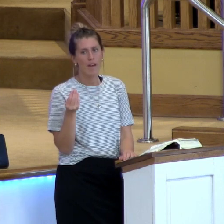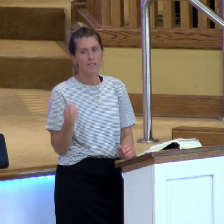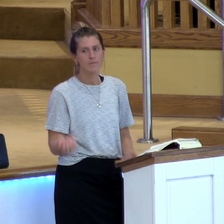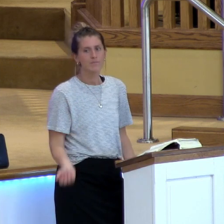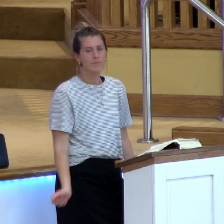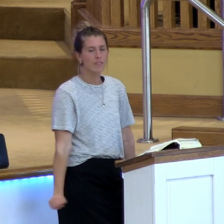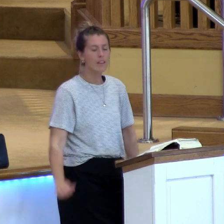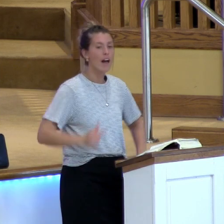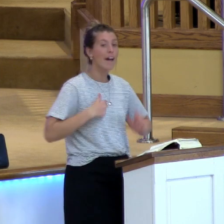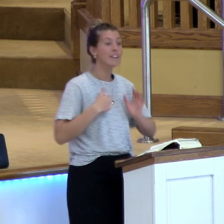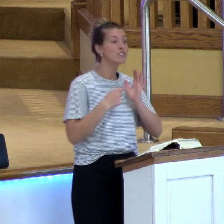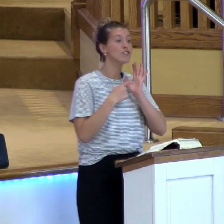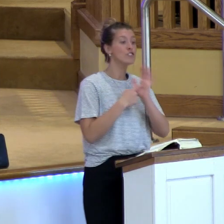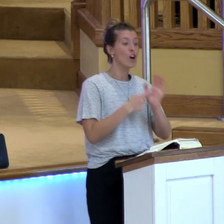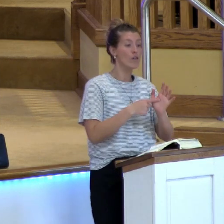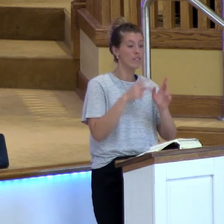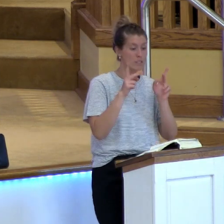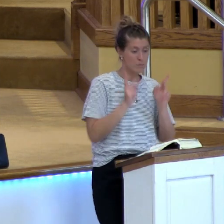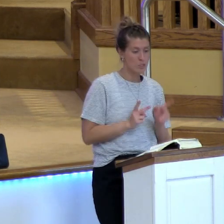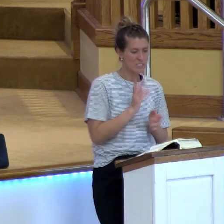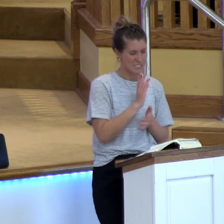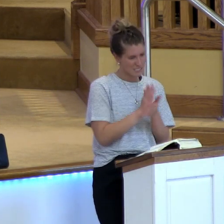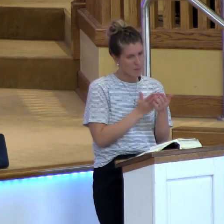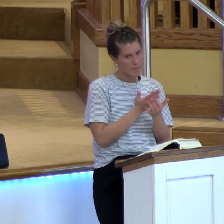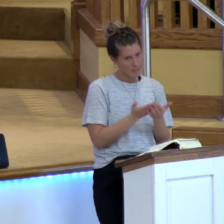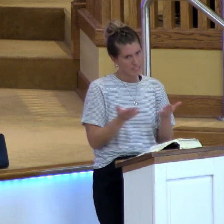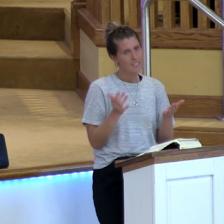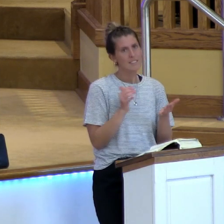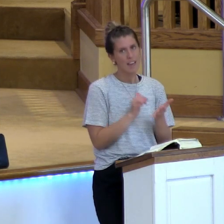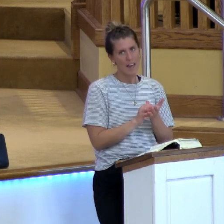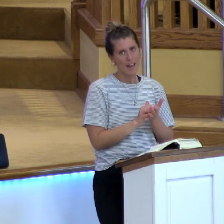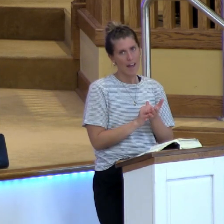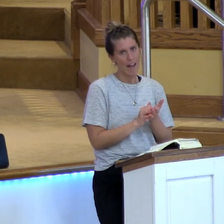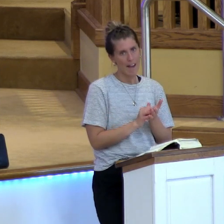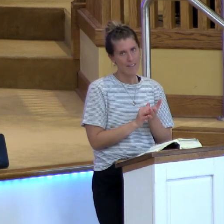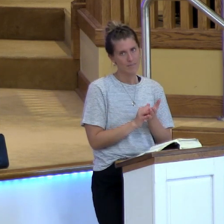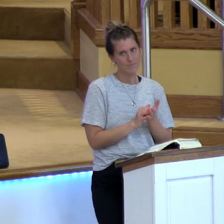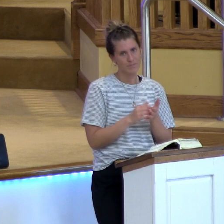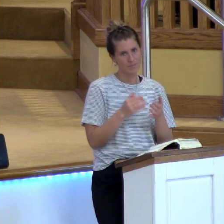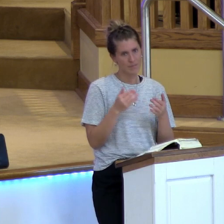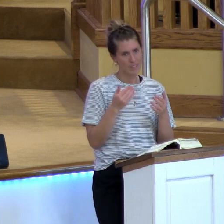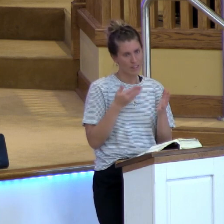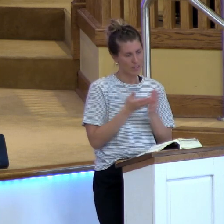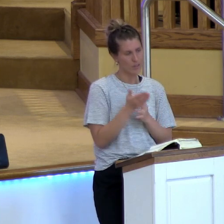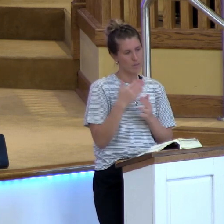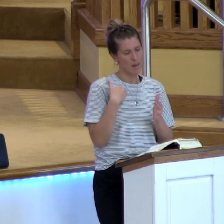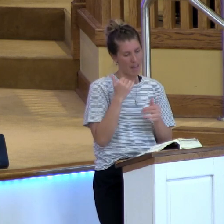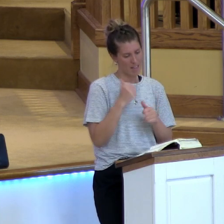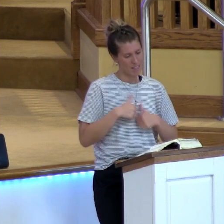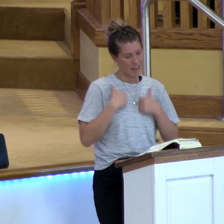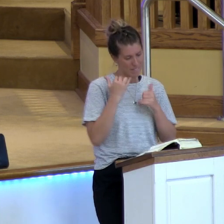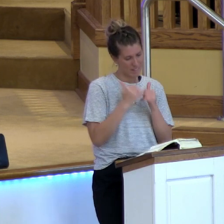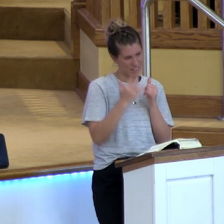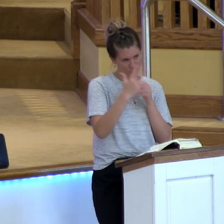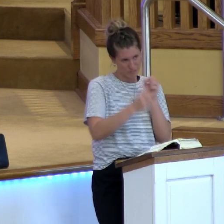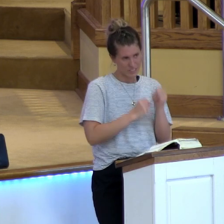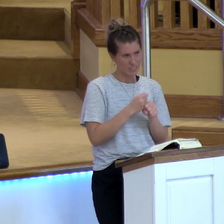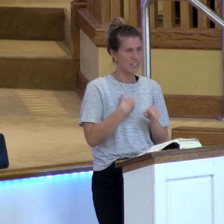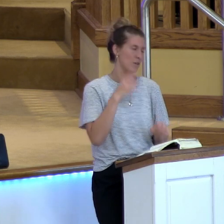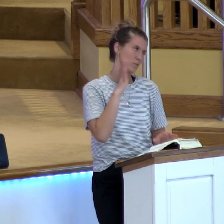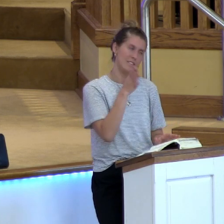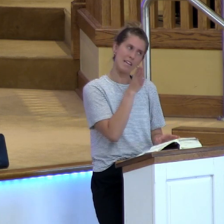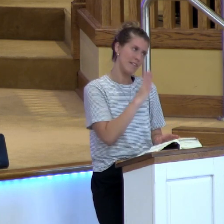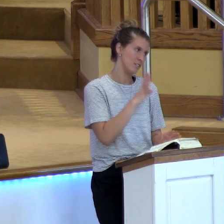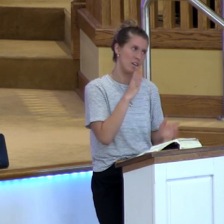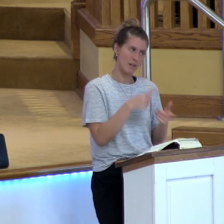and I revealed to this person some of the things that have gone on in my life in the last 3 years that I would never talk about from the pulpit.